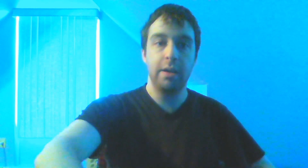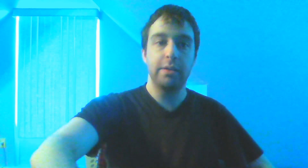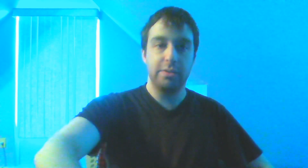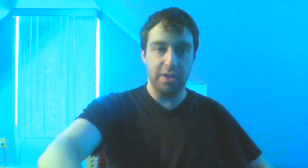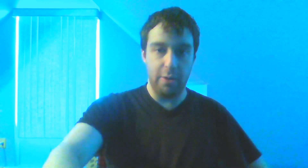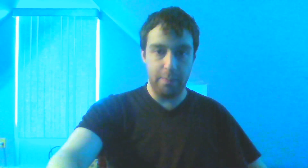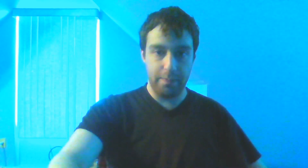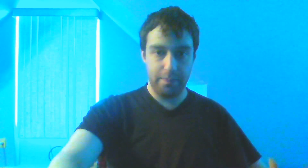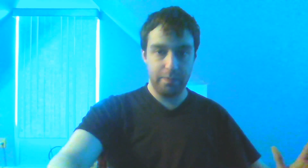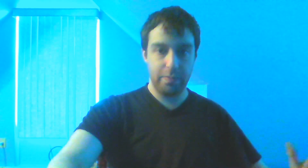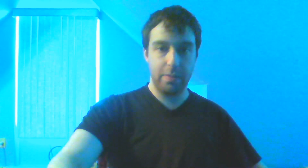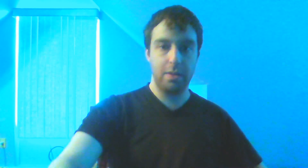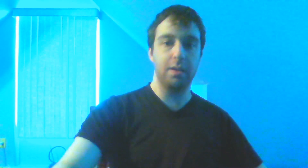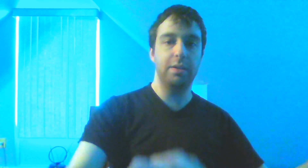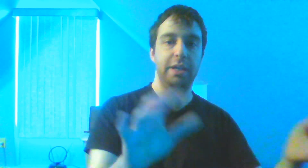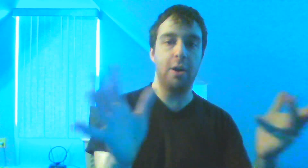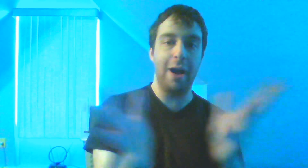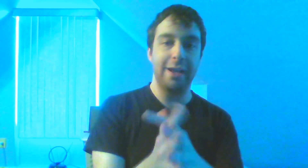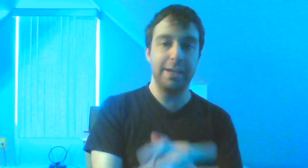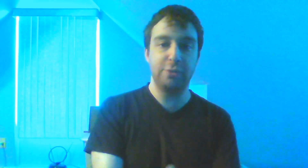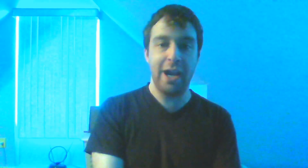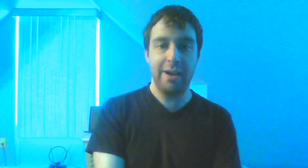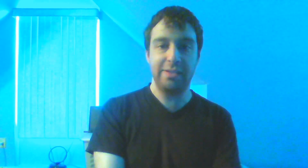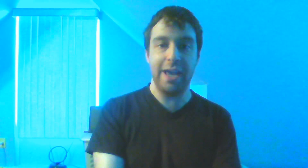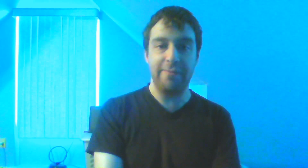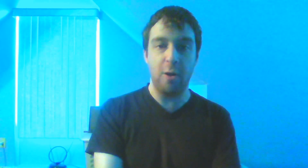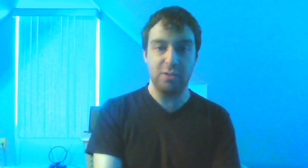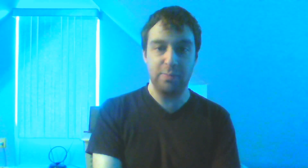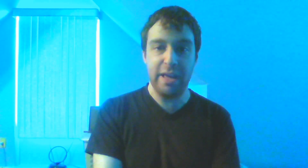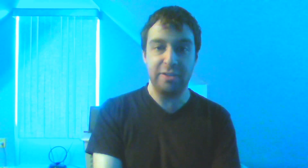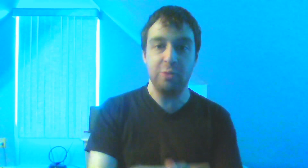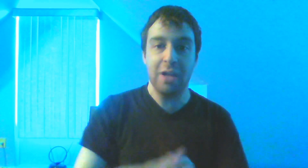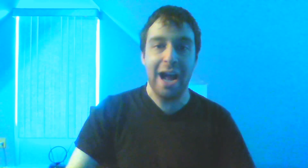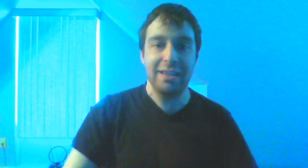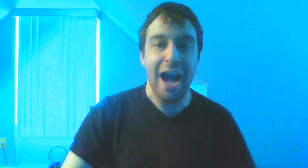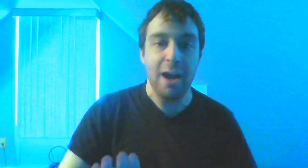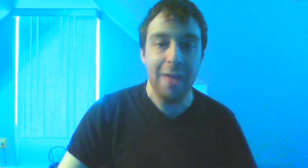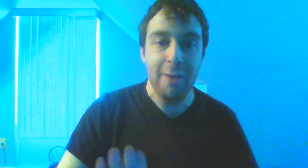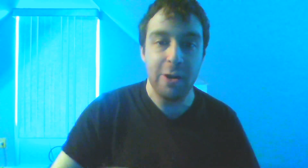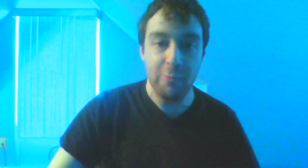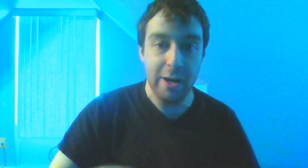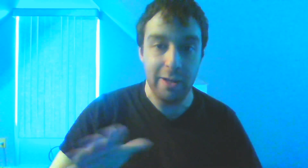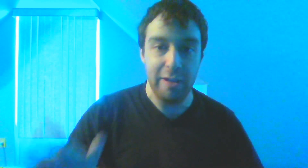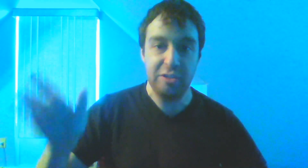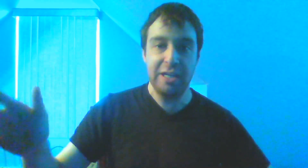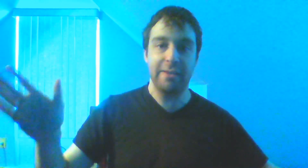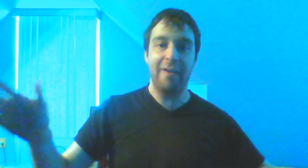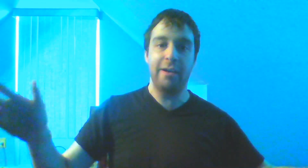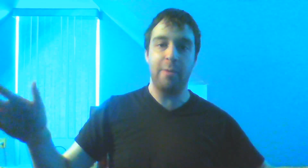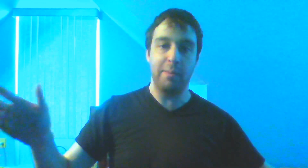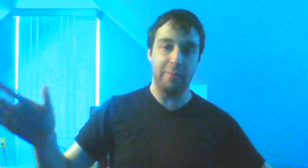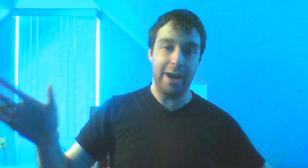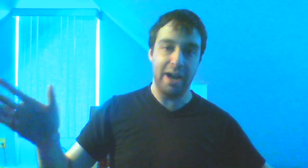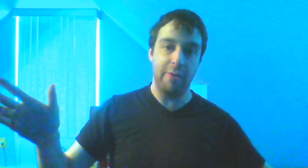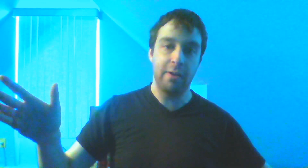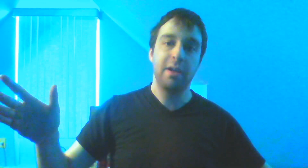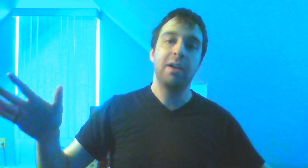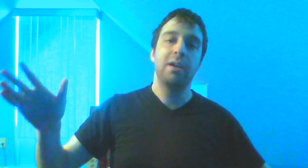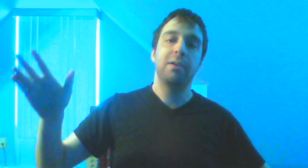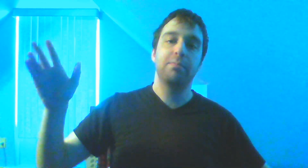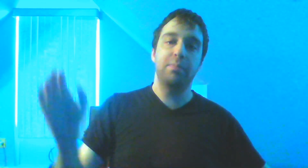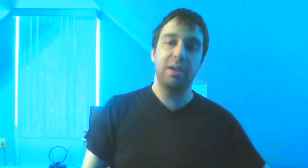on. So, as I'm trying to say, folks, please do not dial 911 unless you need the fire department right